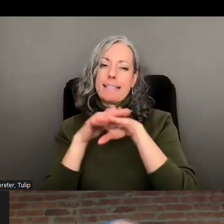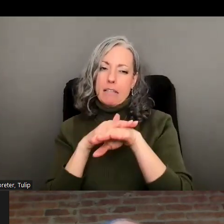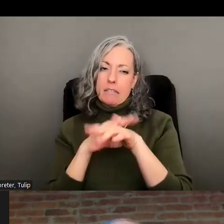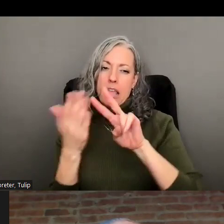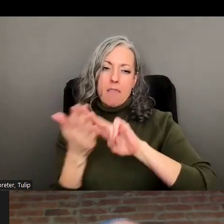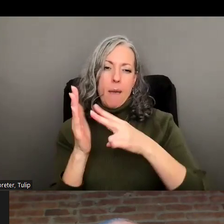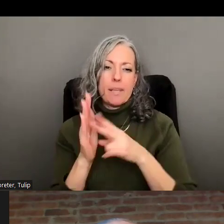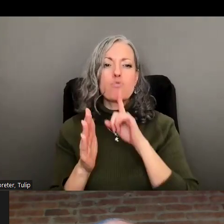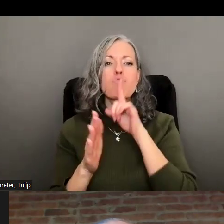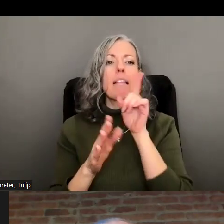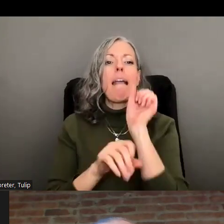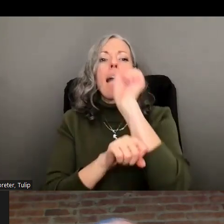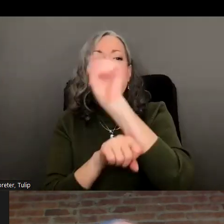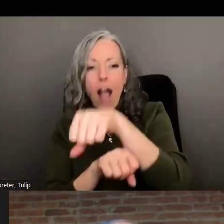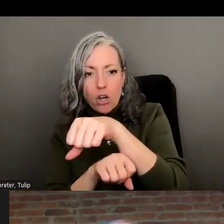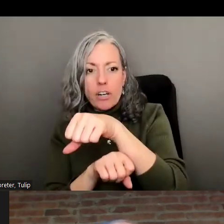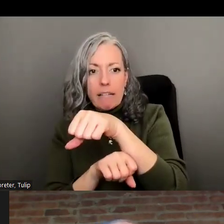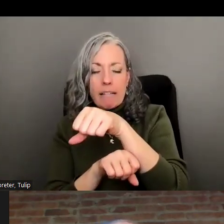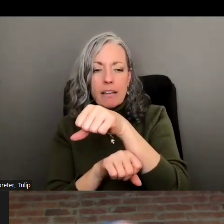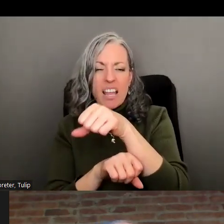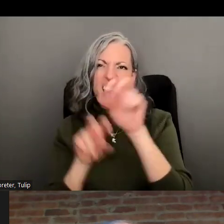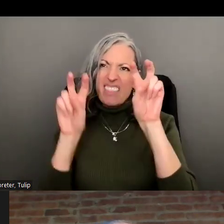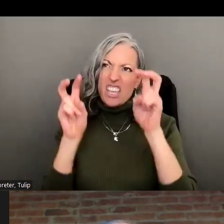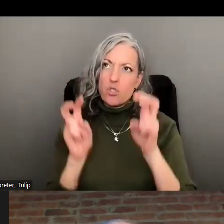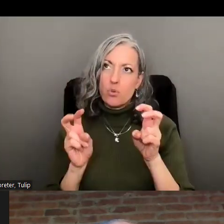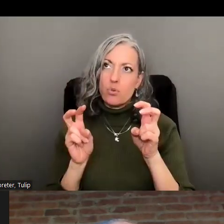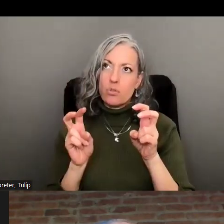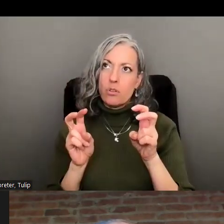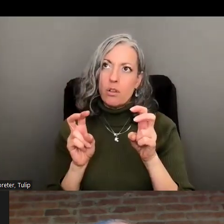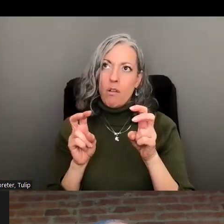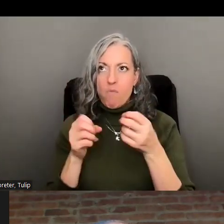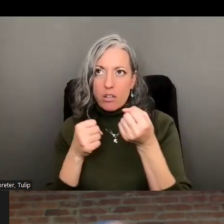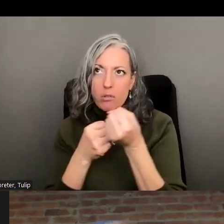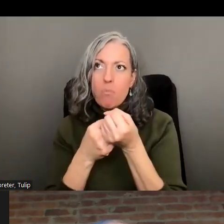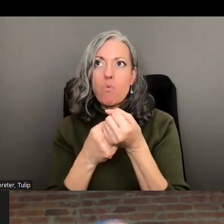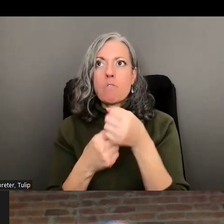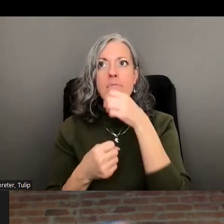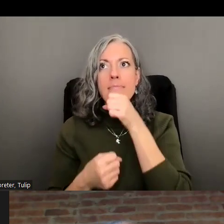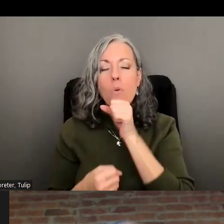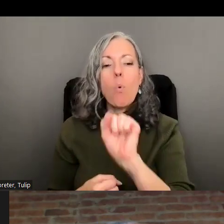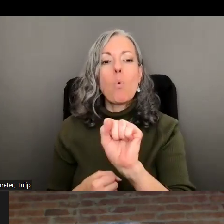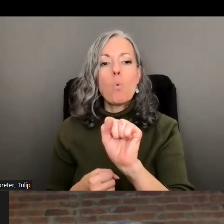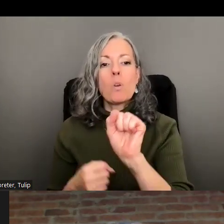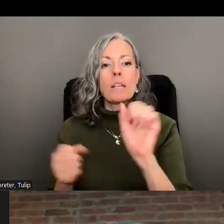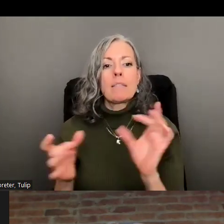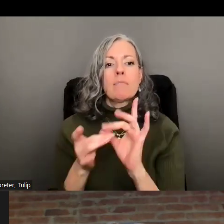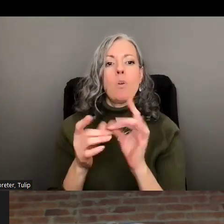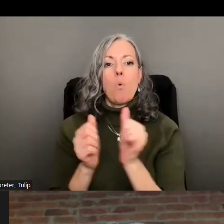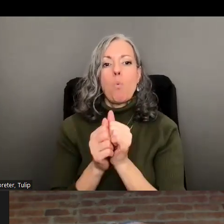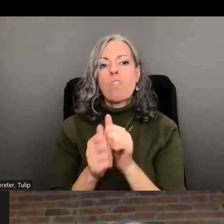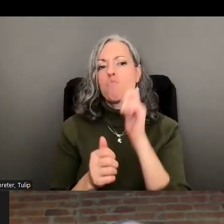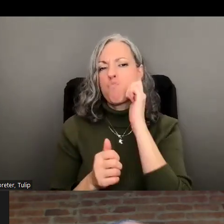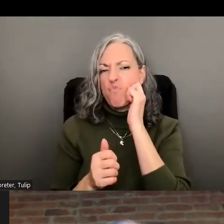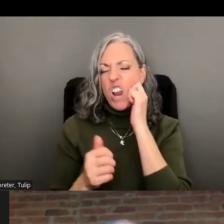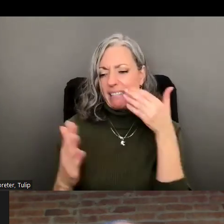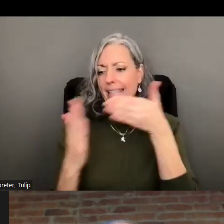really tackling the systemic issues around ableism and ageism and its intersections with racism.